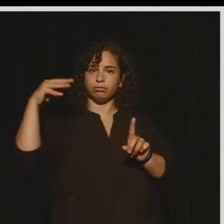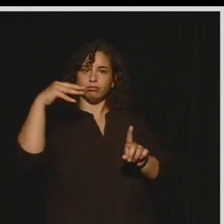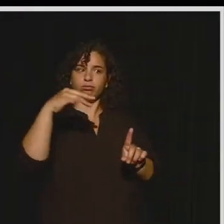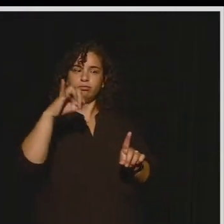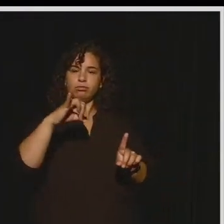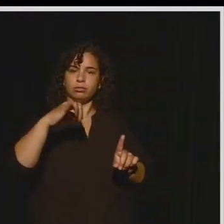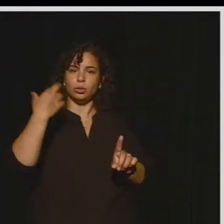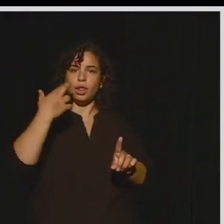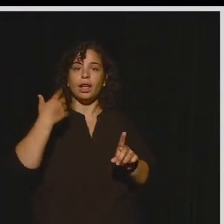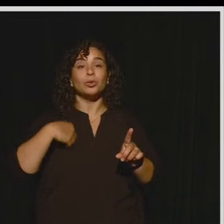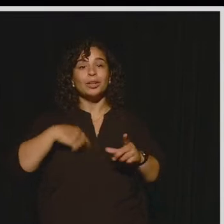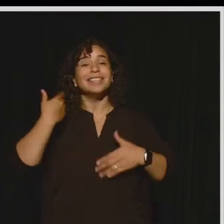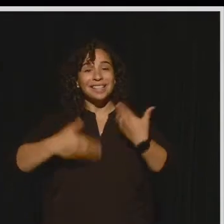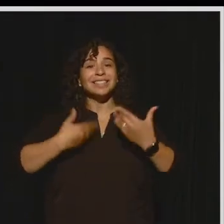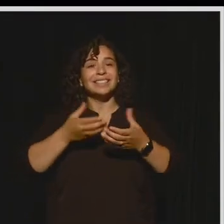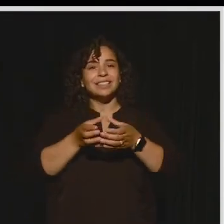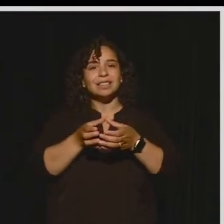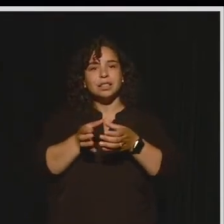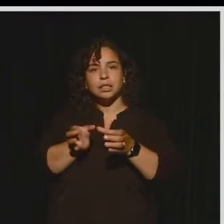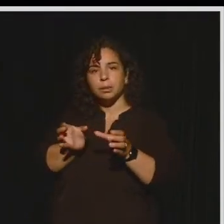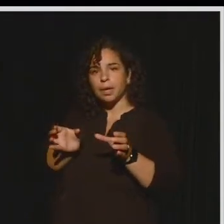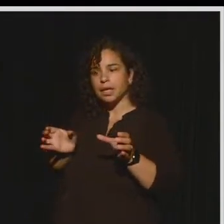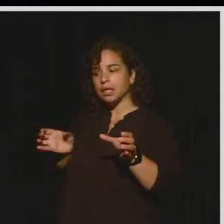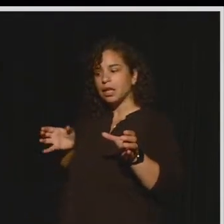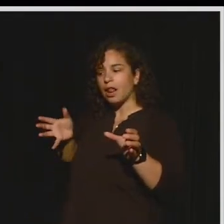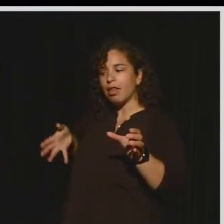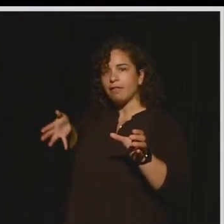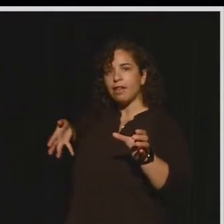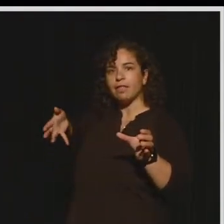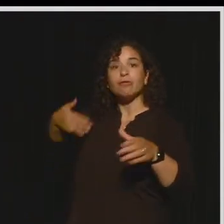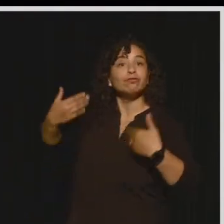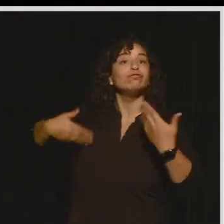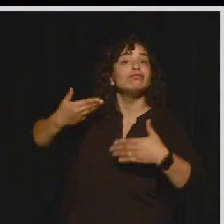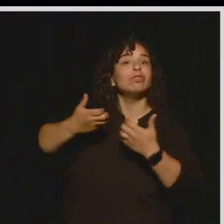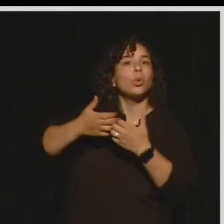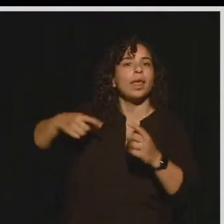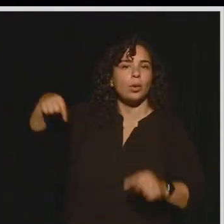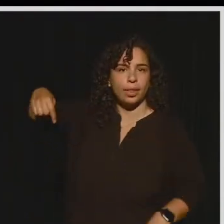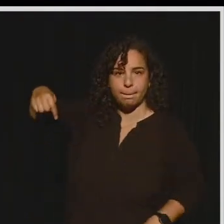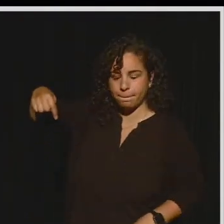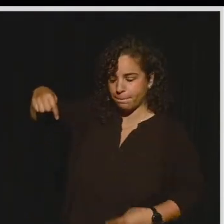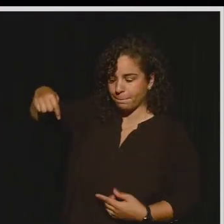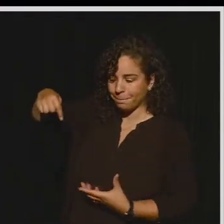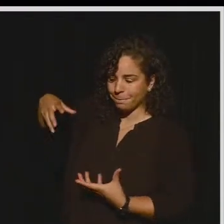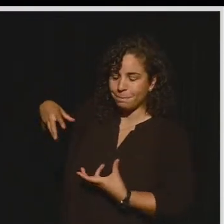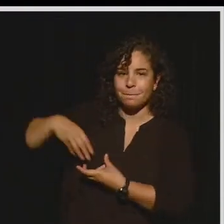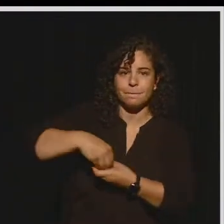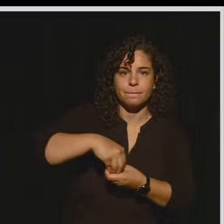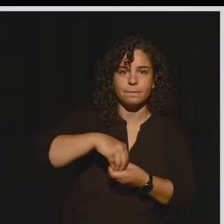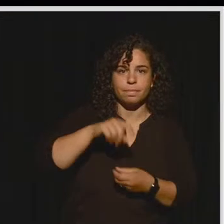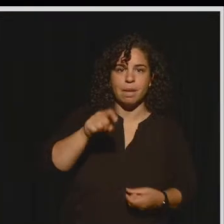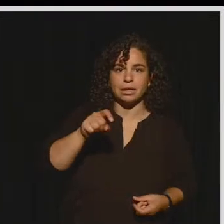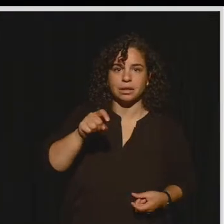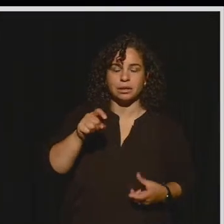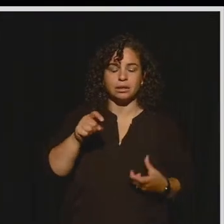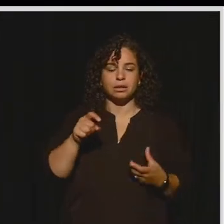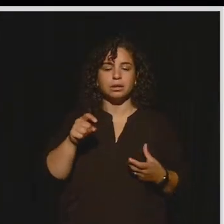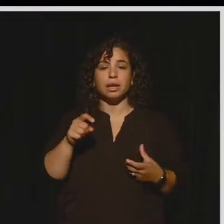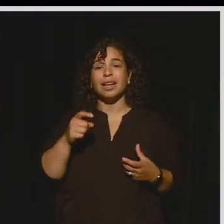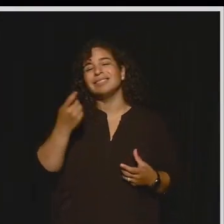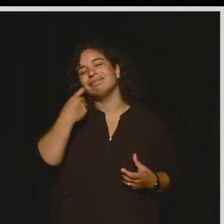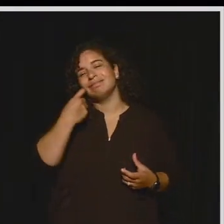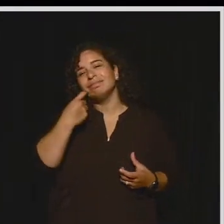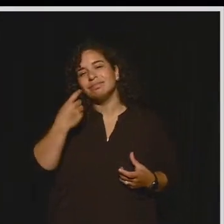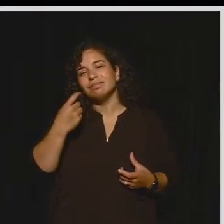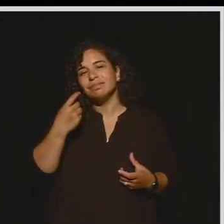some folks behind in this movement forward. And then, you know, more recently in the past,